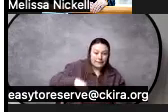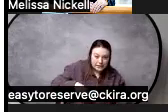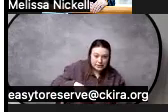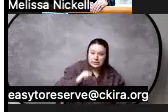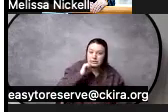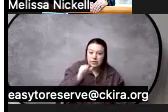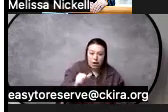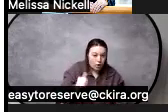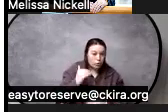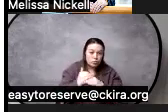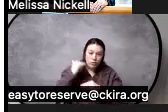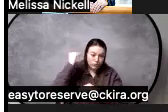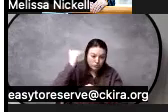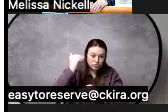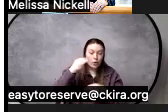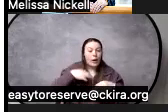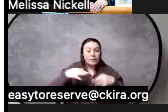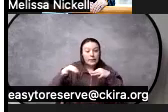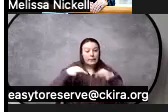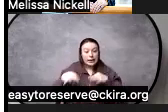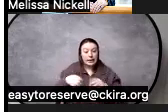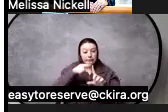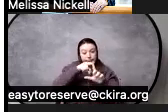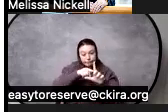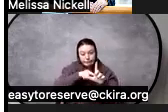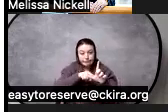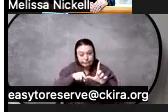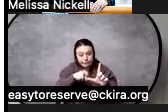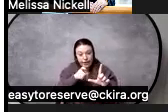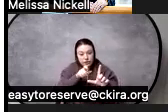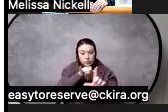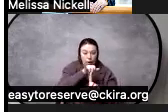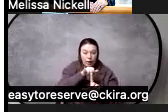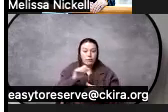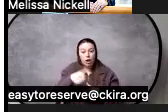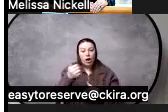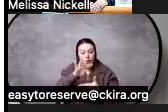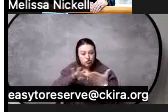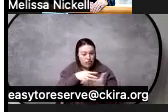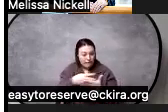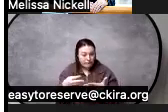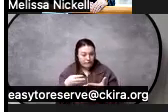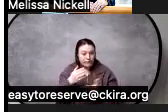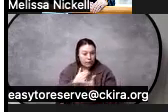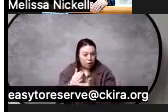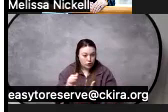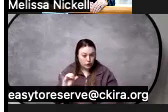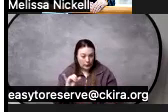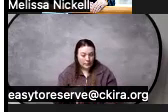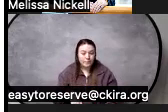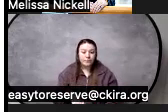explaining the axes as well as other portions of the graphs. I also need you all to practice your